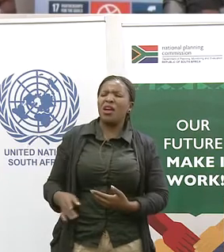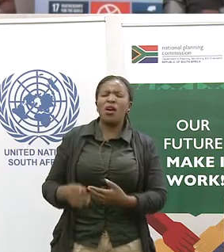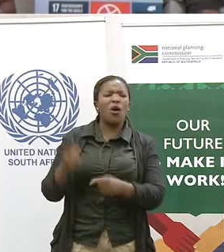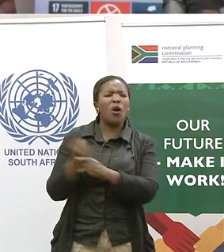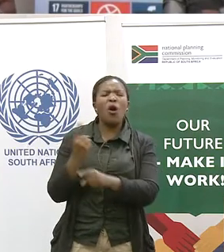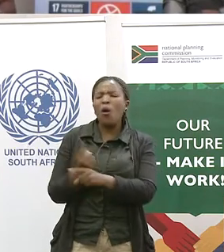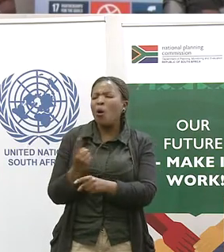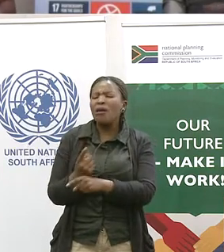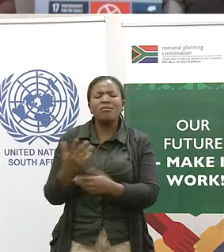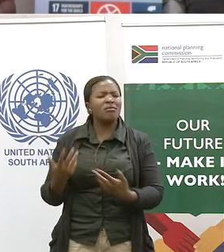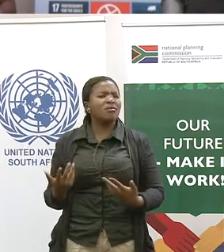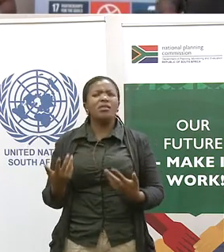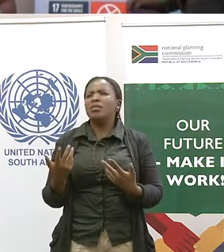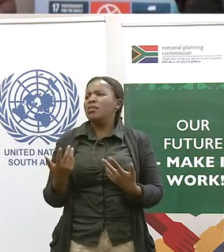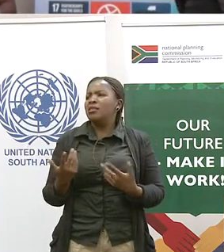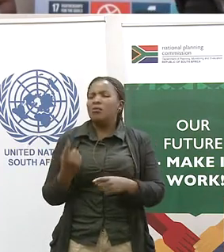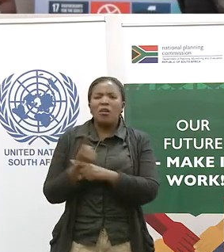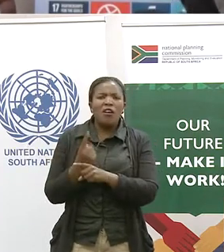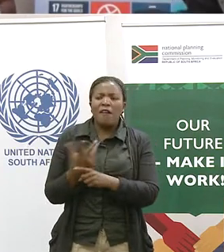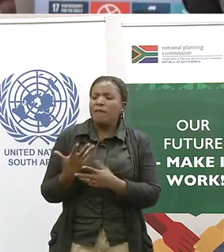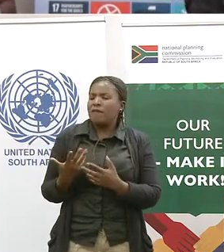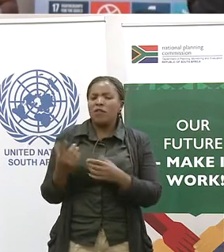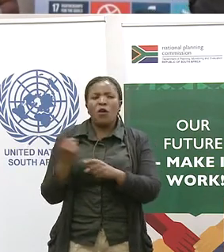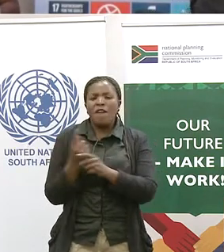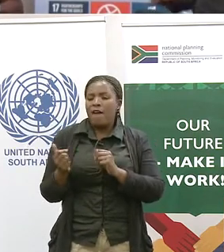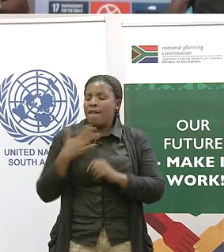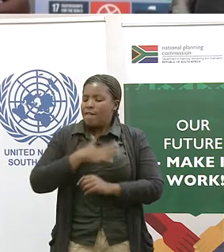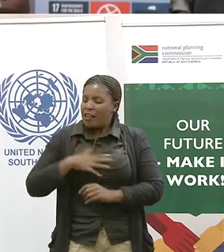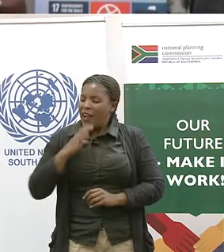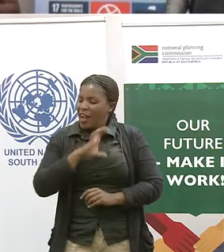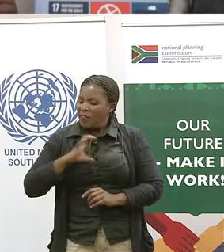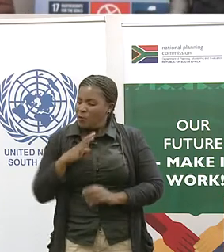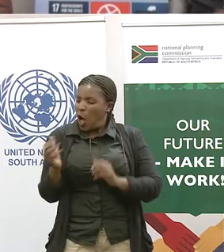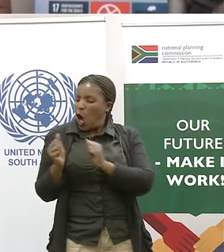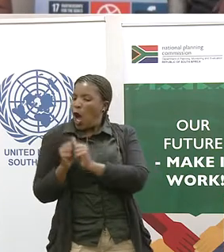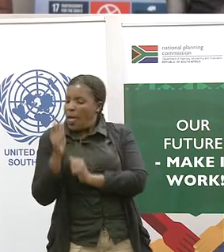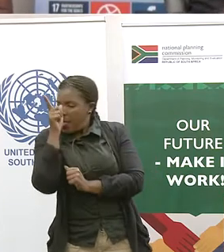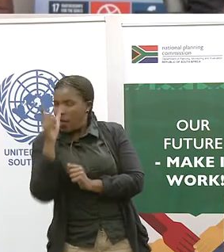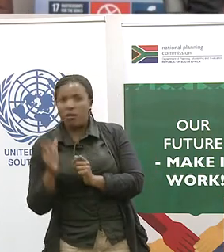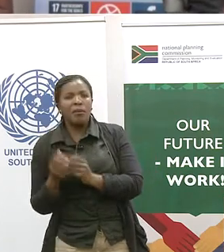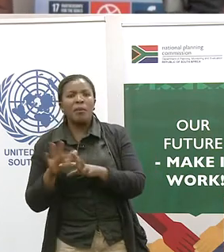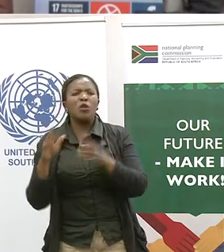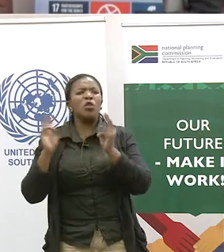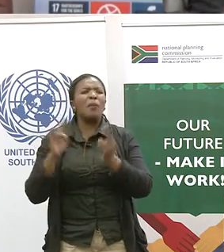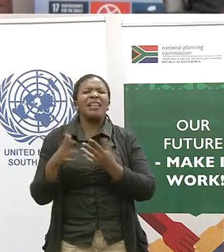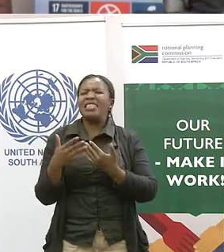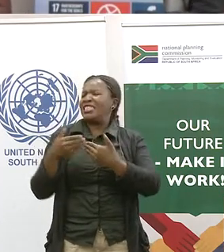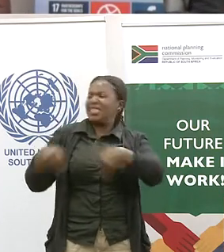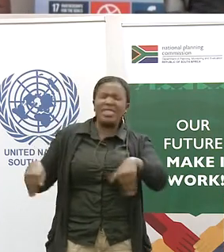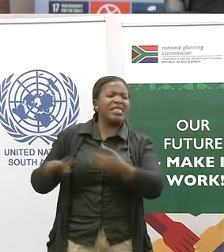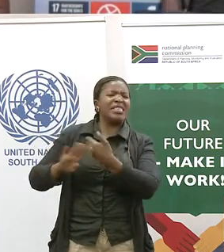can't settle with us if they have issues with people with albinism? And then, I toyed with a few possibilities, and one of them